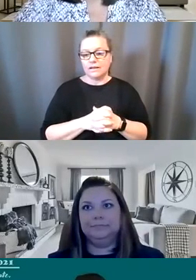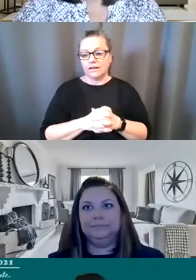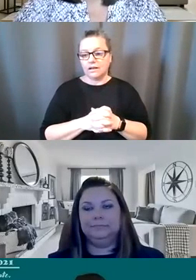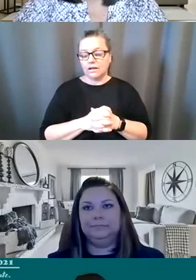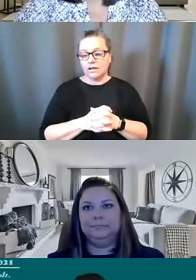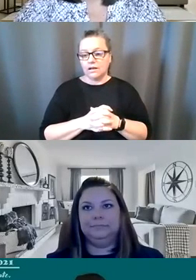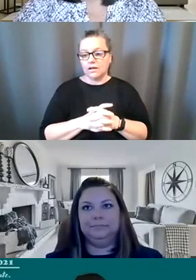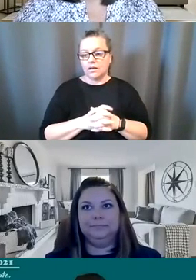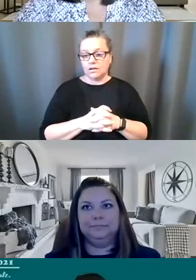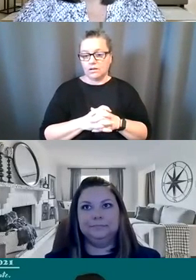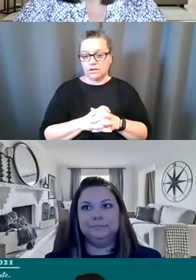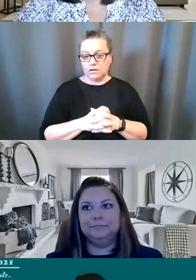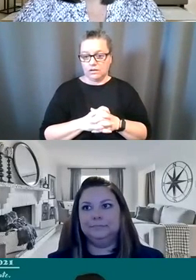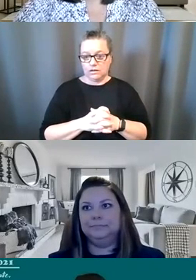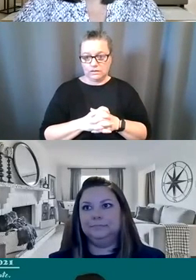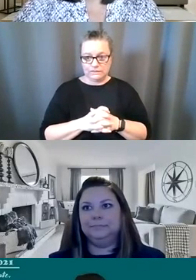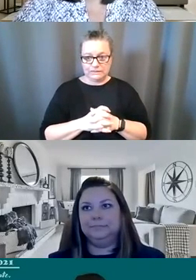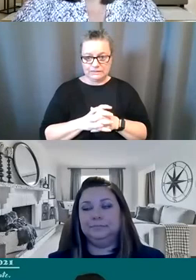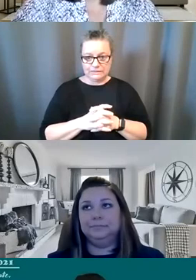What are some first?